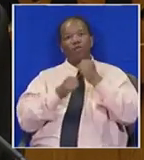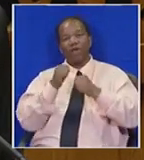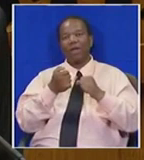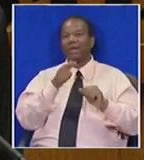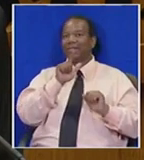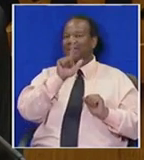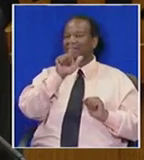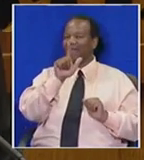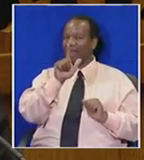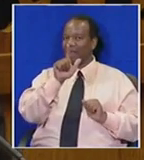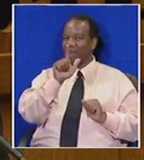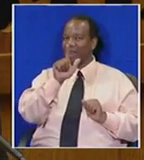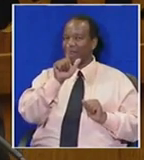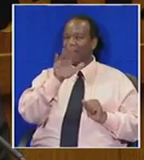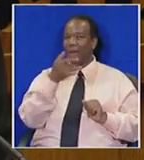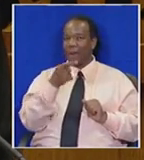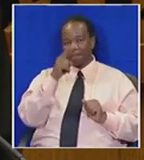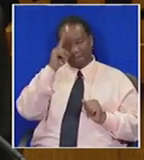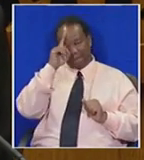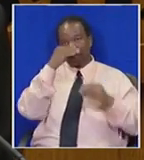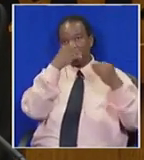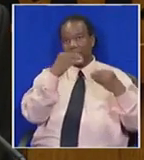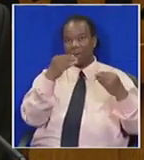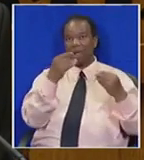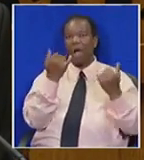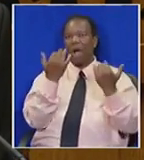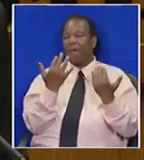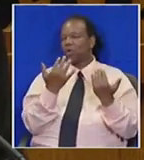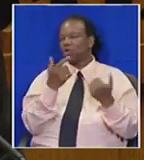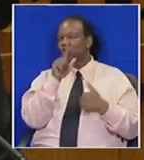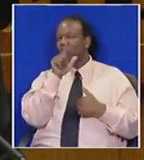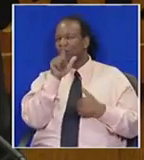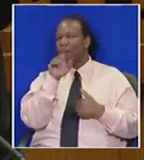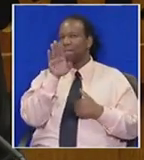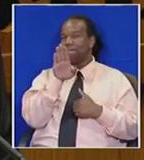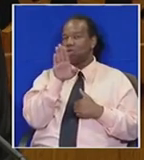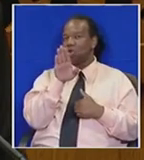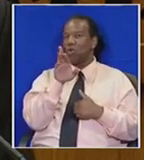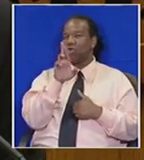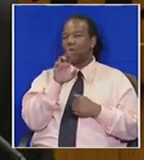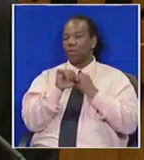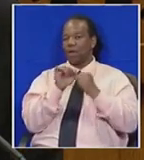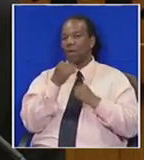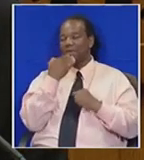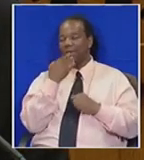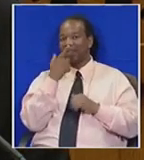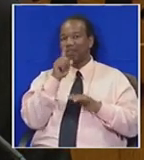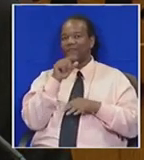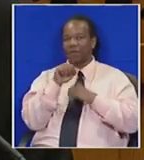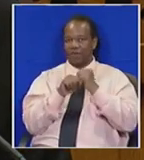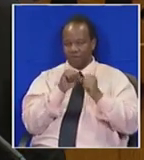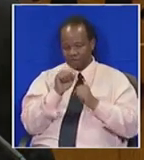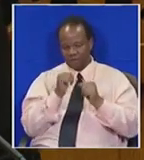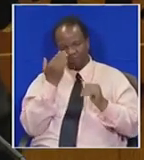7 black-owned construction companies to roughly 7 billion rand a year within 7 years is currently being